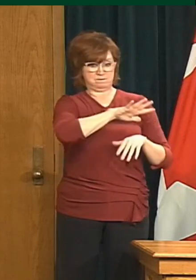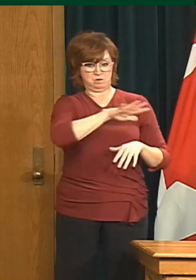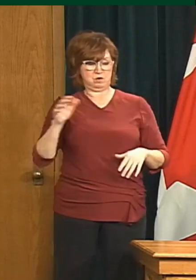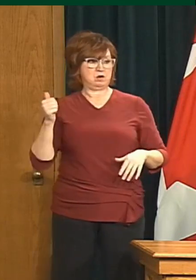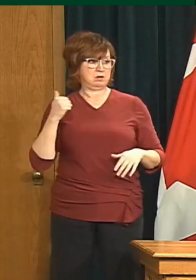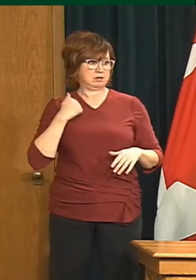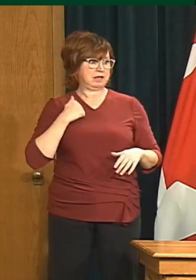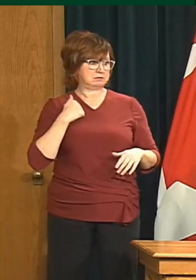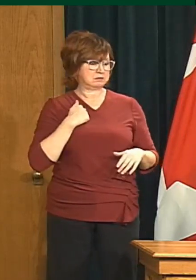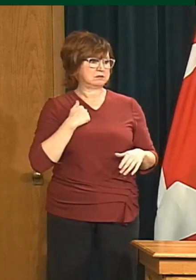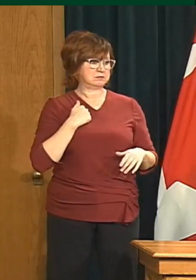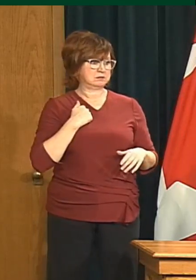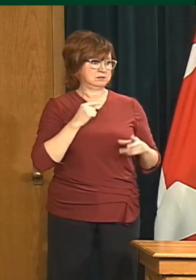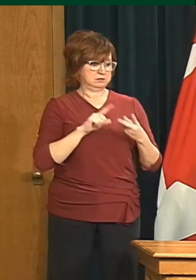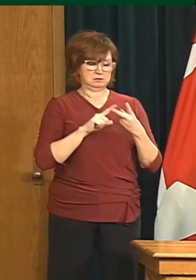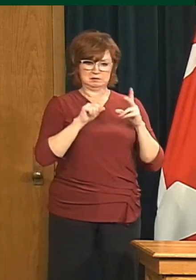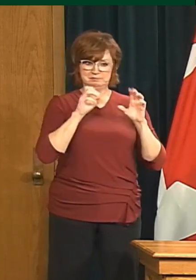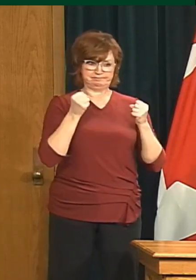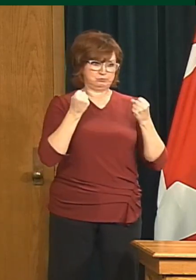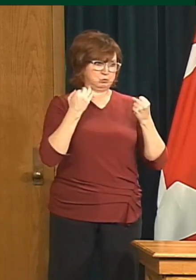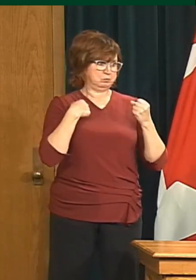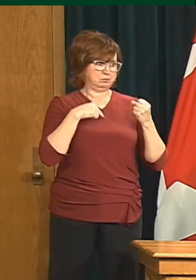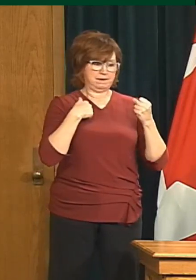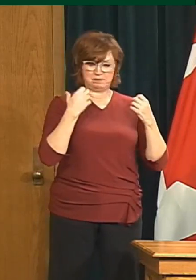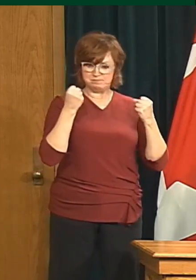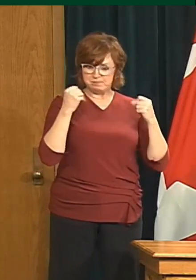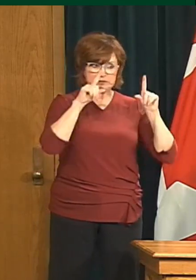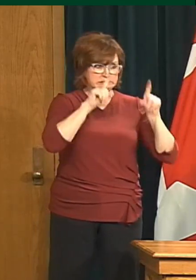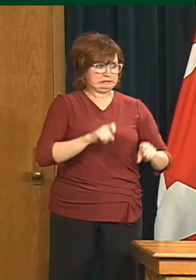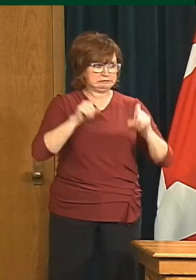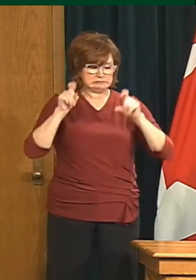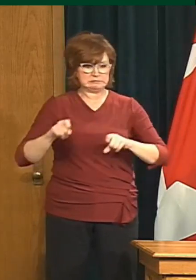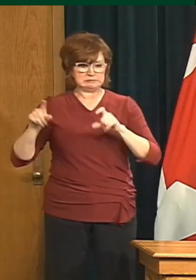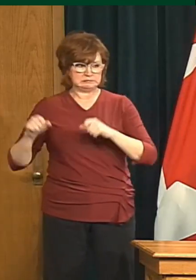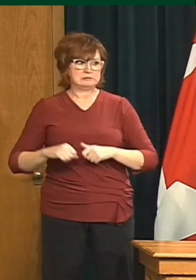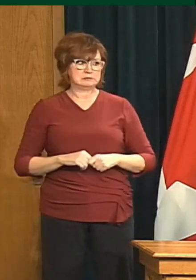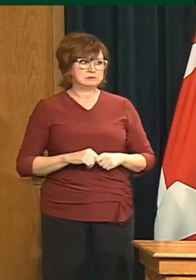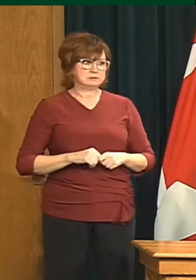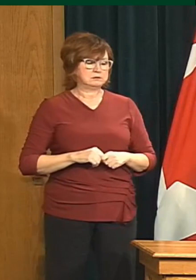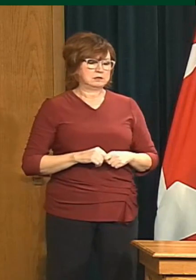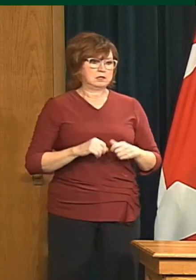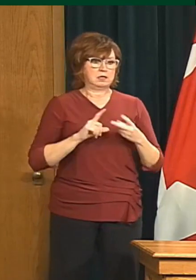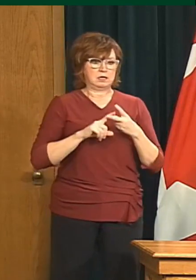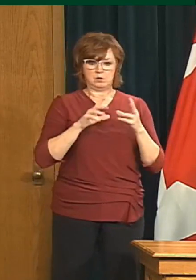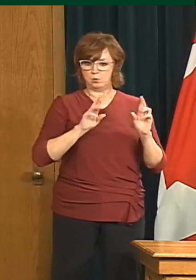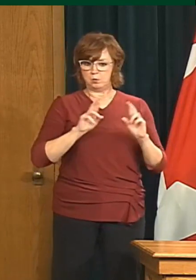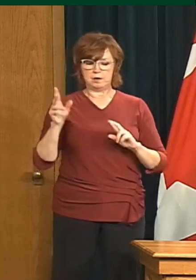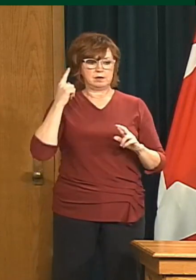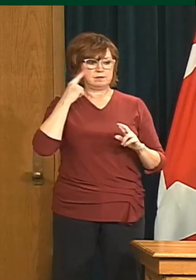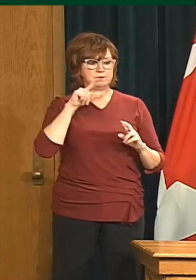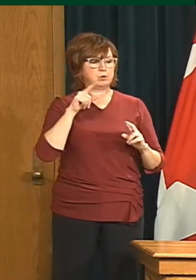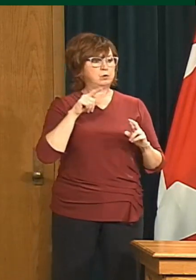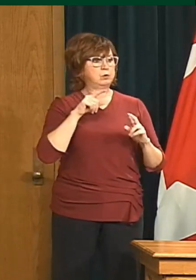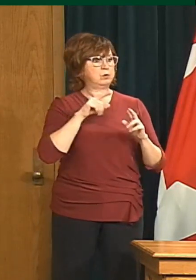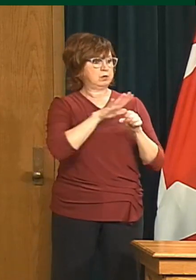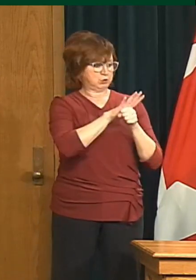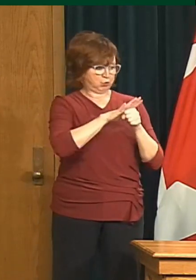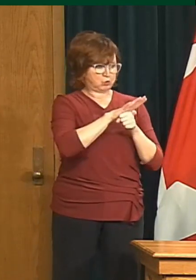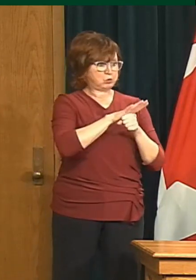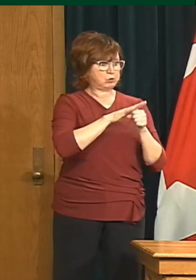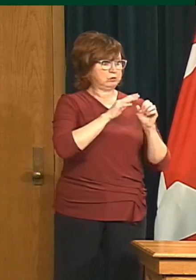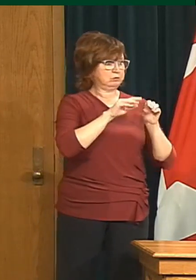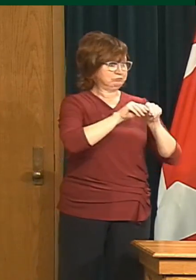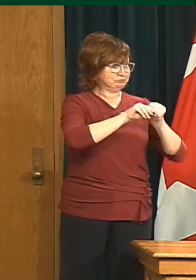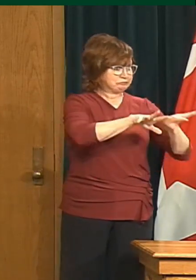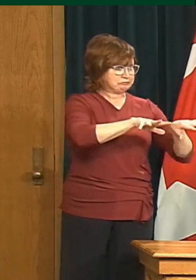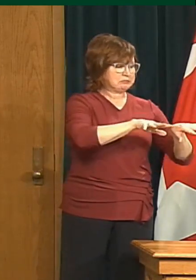tracing. They're there with respect to the plan when we do identify these localized outbreaks, and they are there to ensure that we can deliver the health